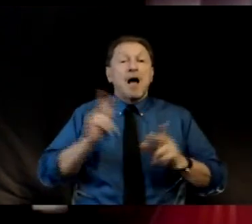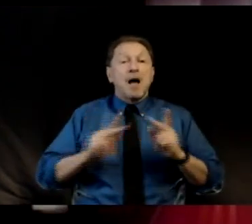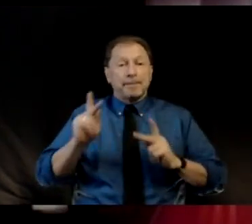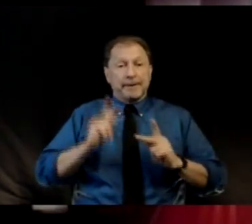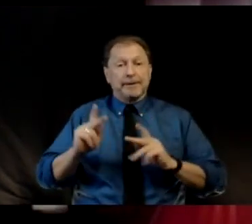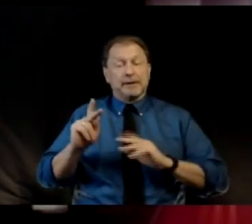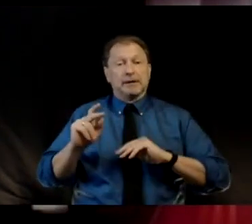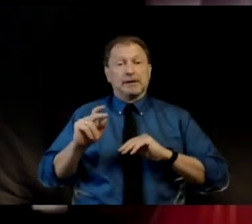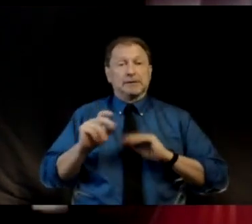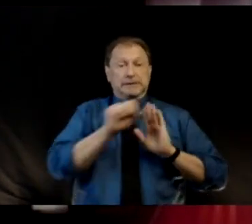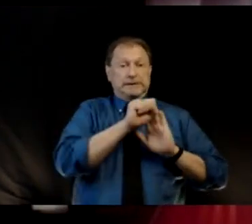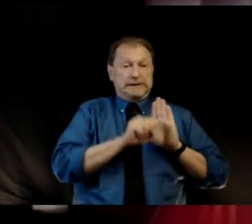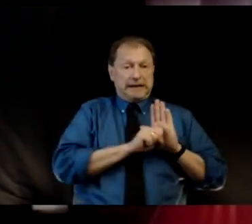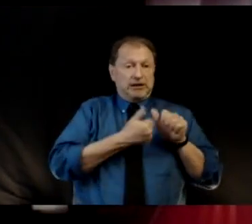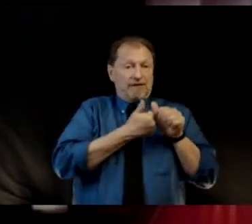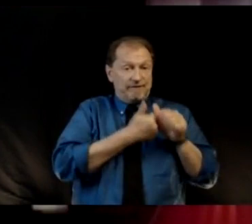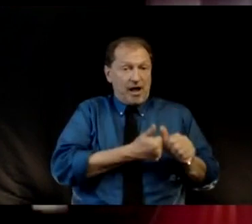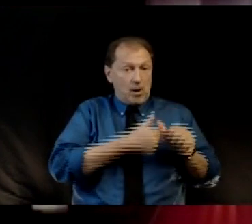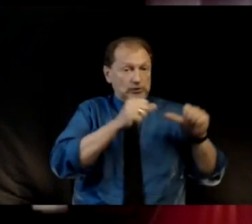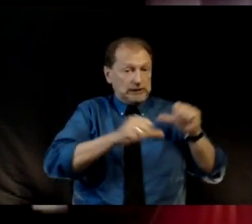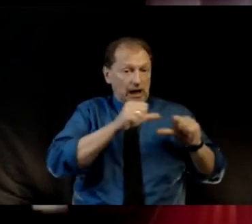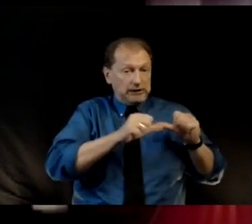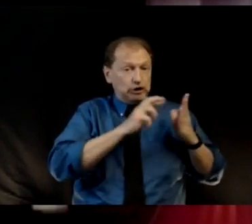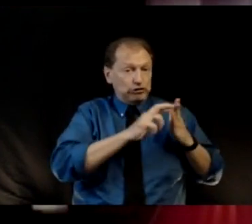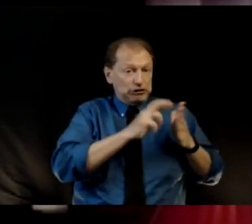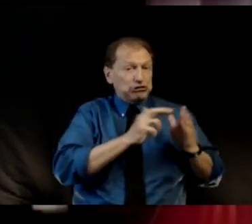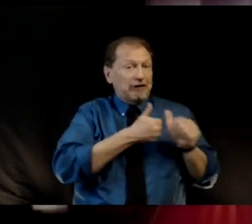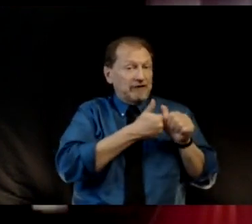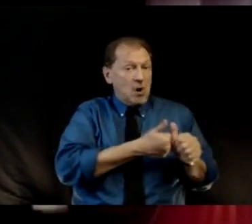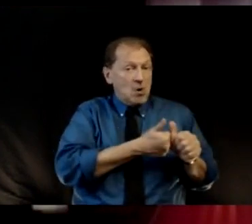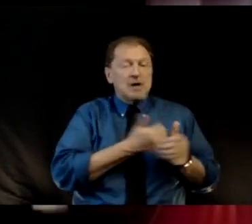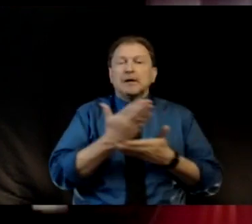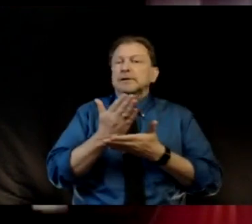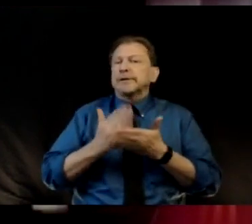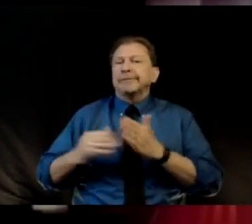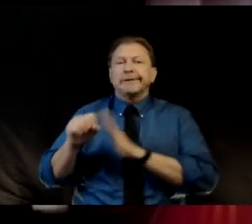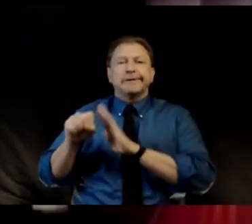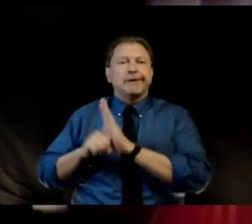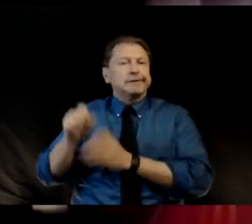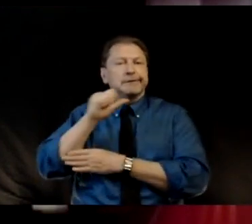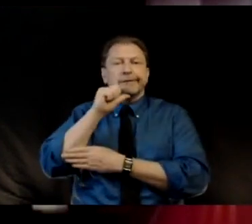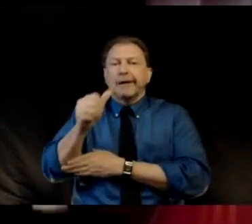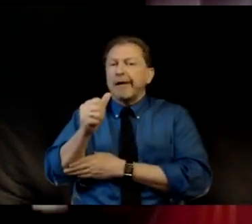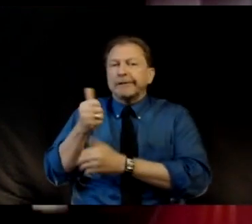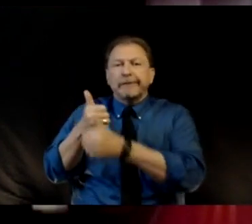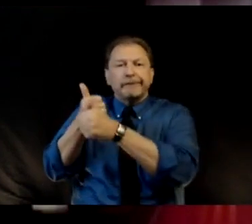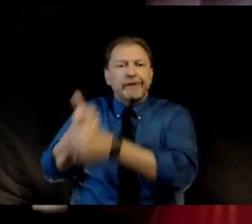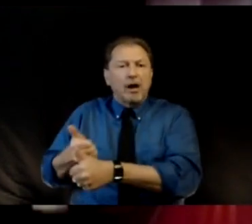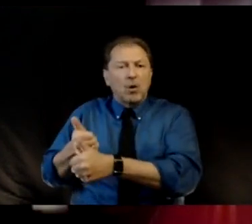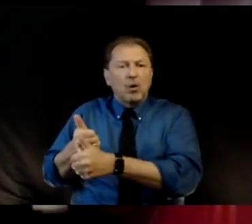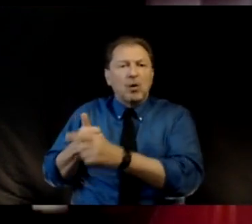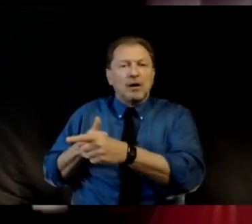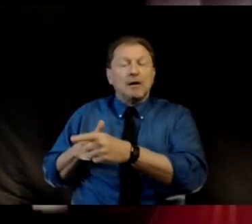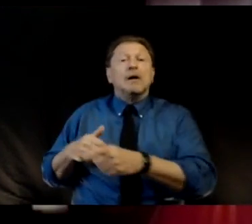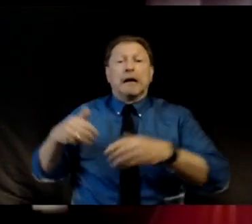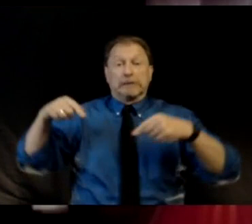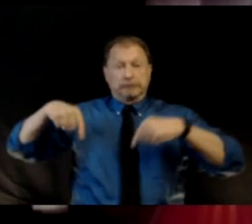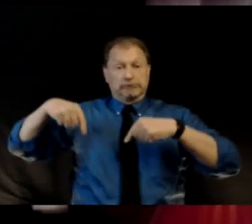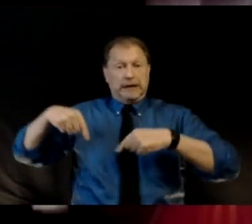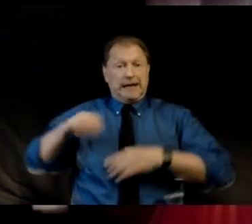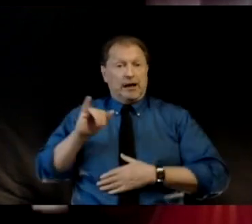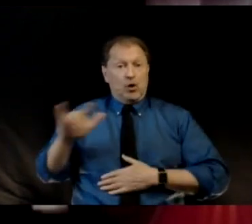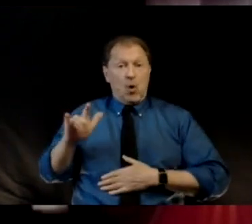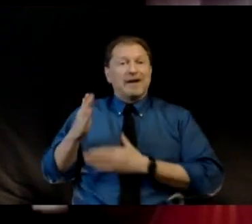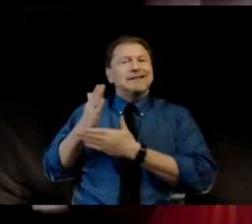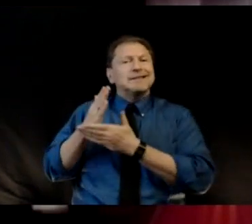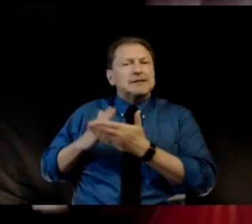and instead are playing to a small minority who protests at our state capitol. Most of the states with the largest economies